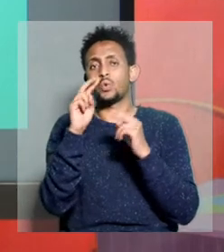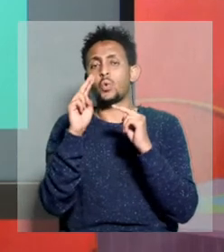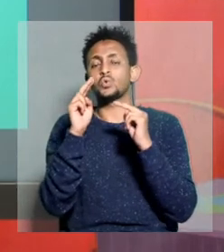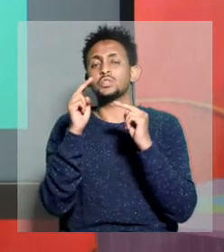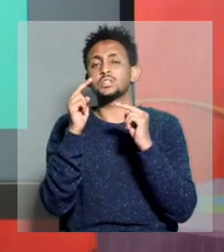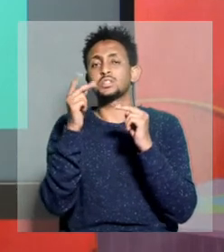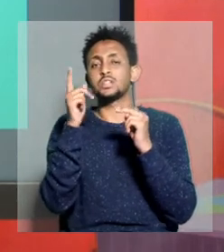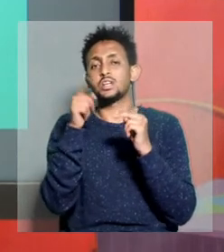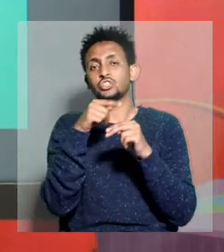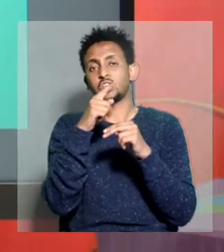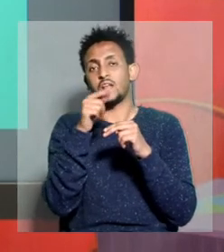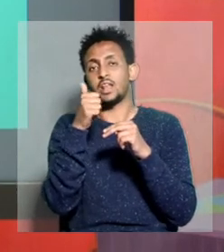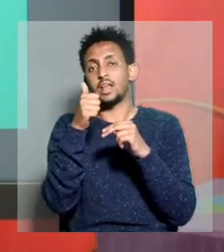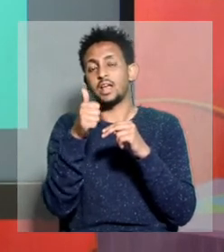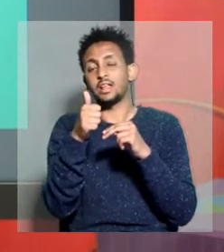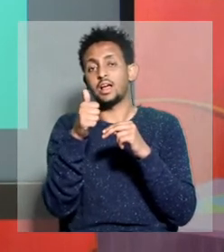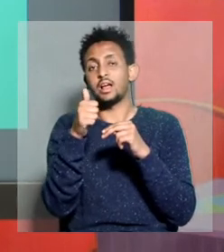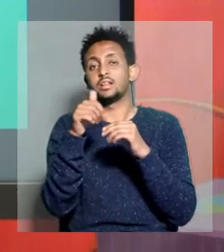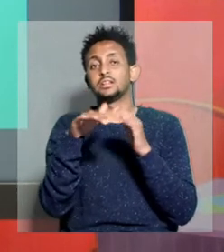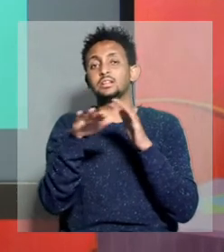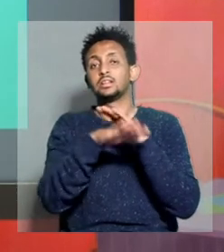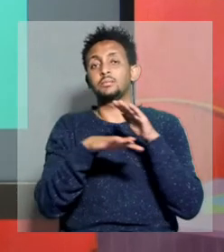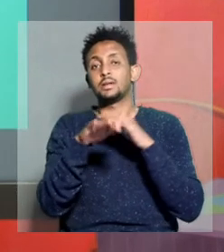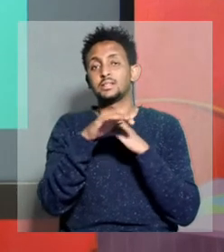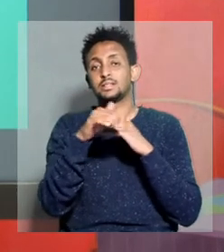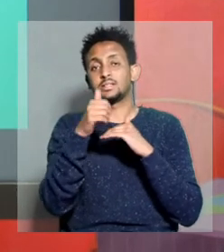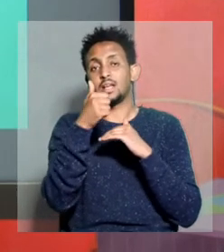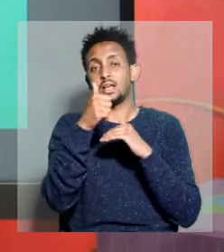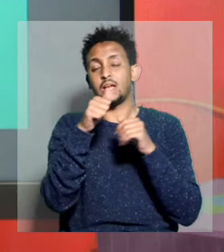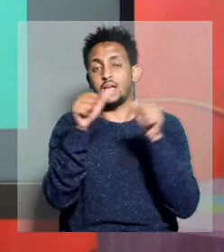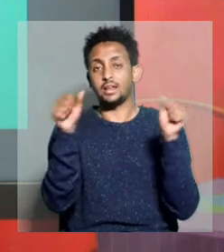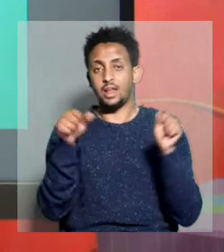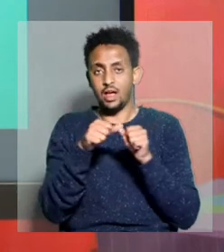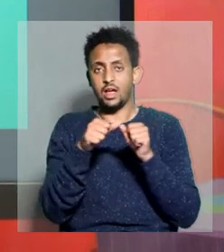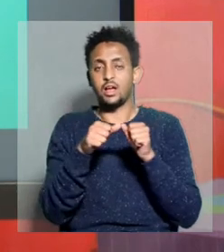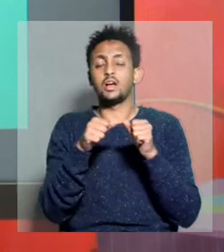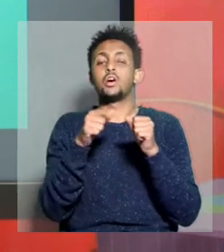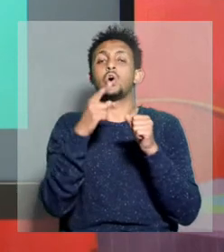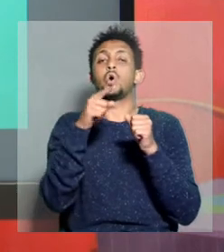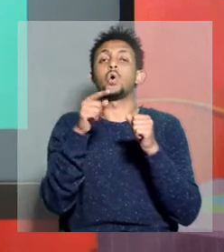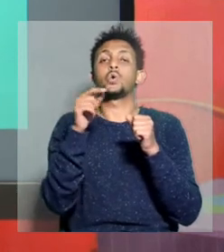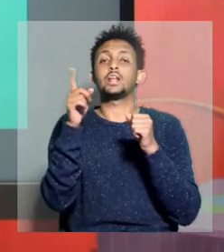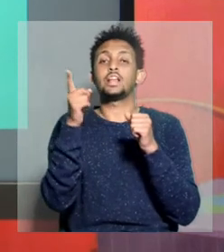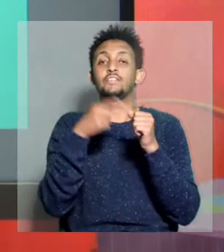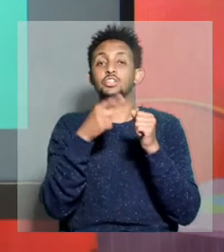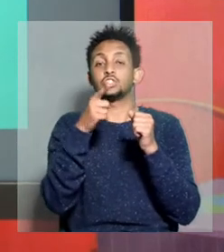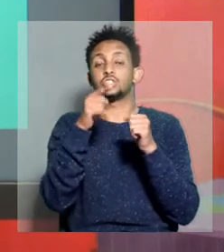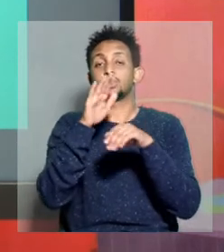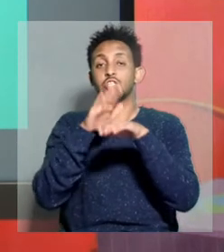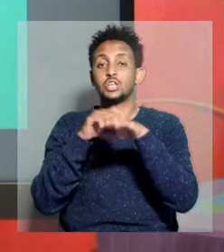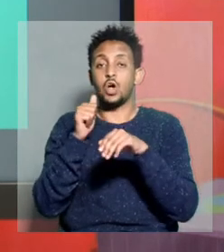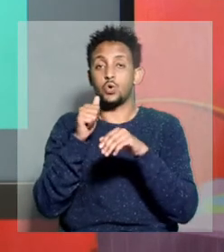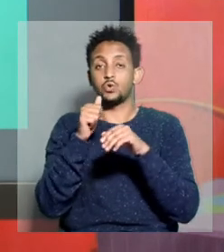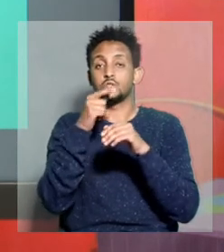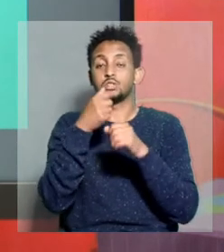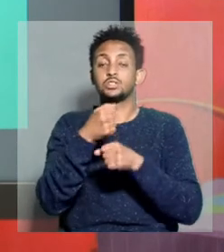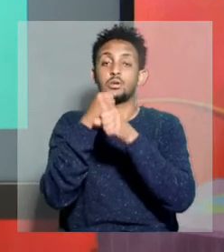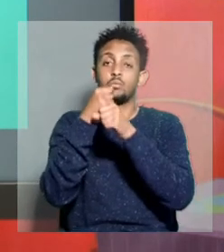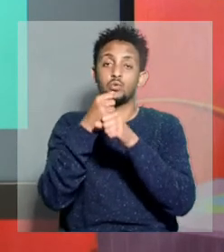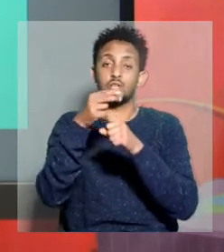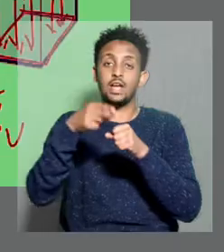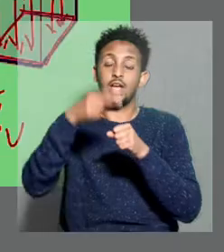cross-sectional area times the base area times the height or the elevation is known to be, suppose if the height